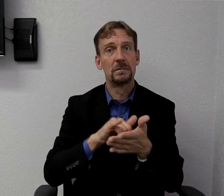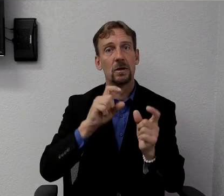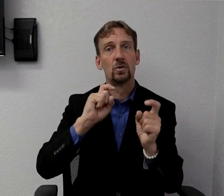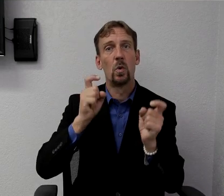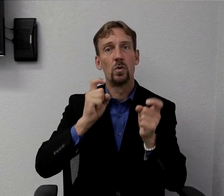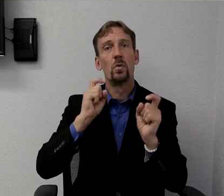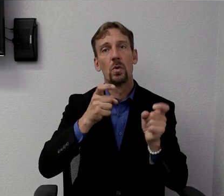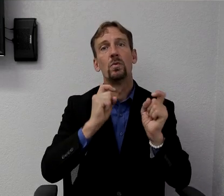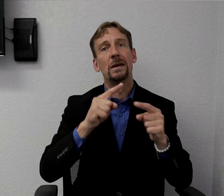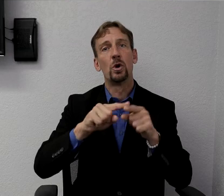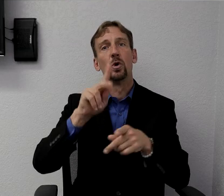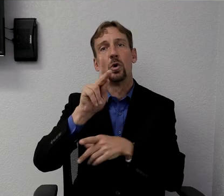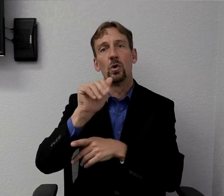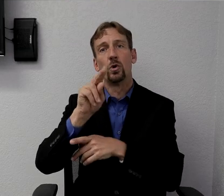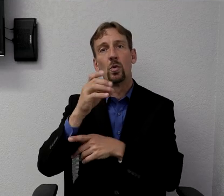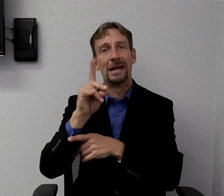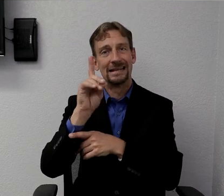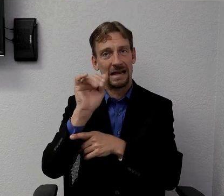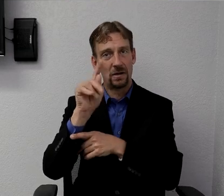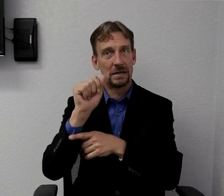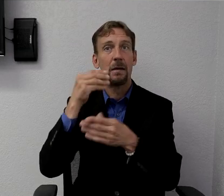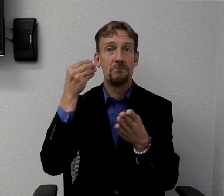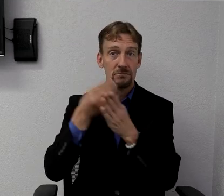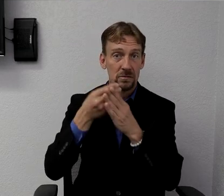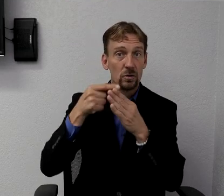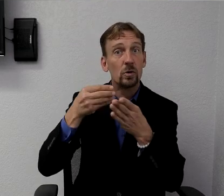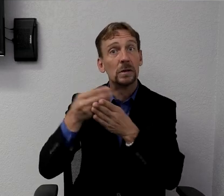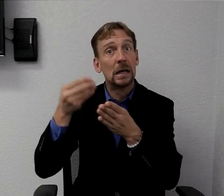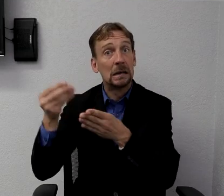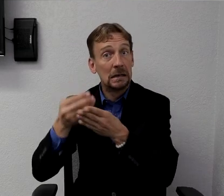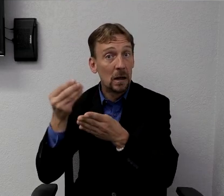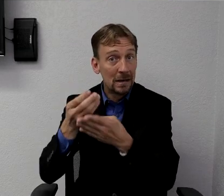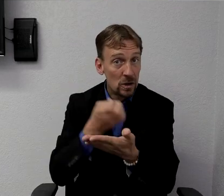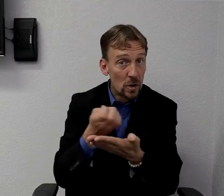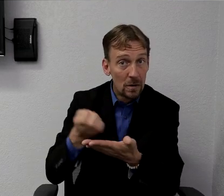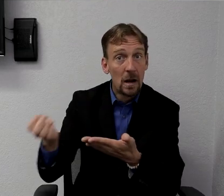donated money to buy supplies or to buy food for our healthcare workers,